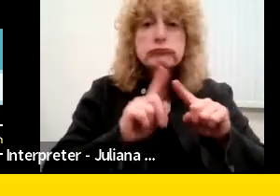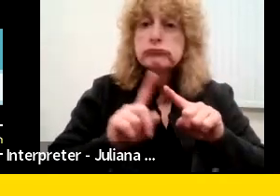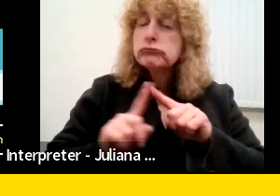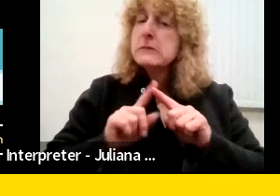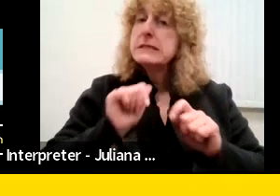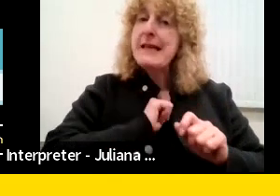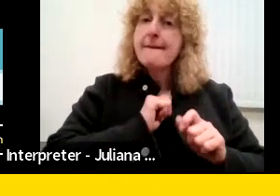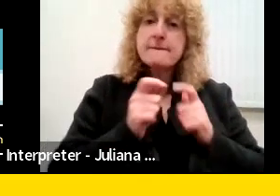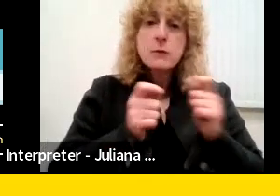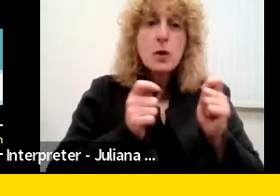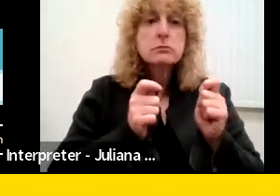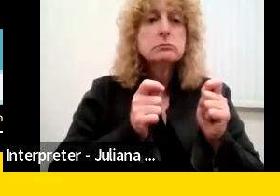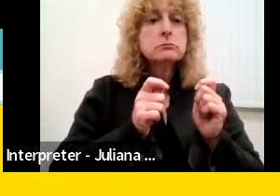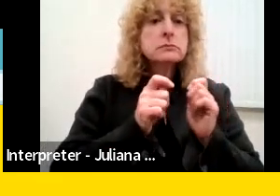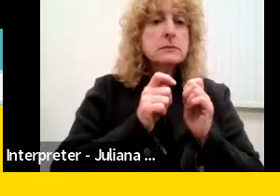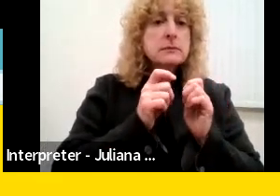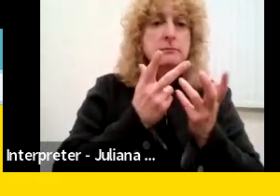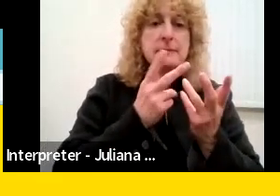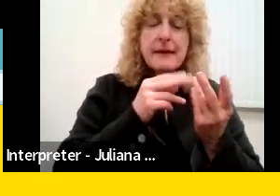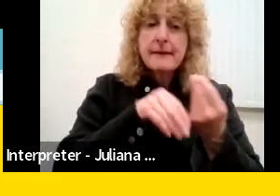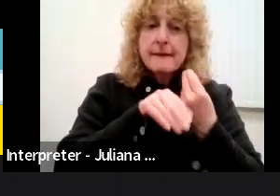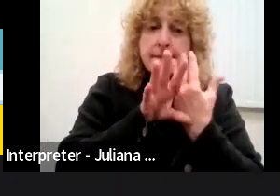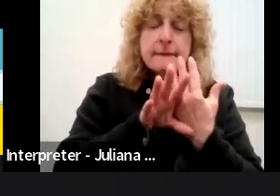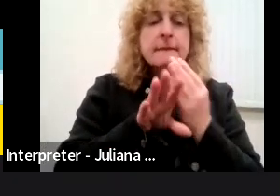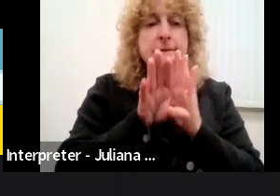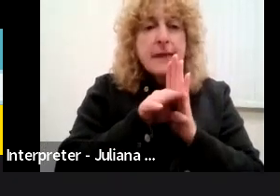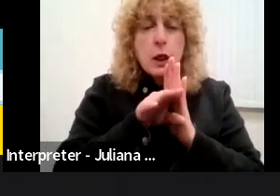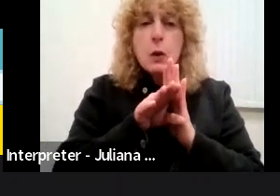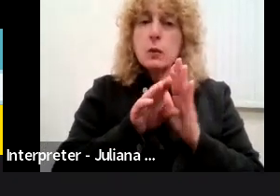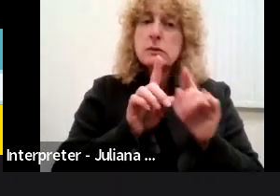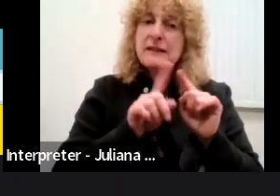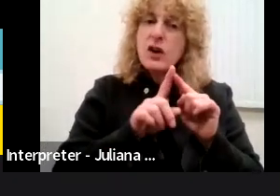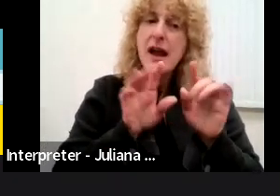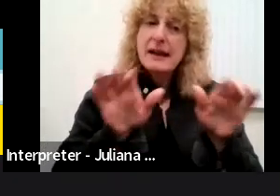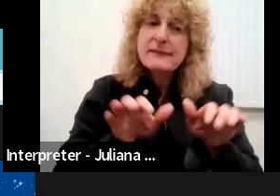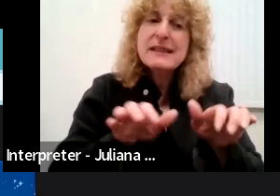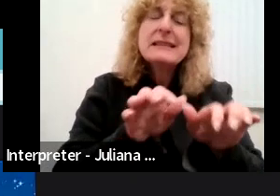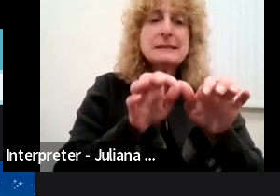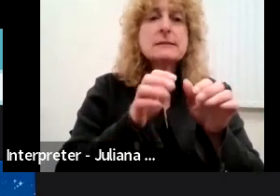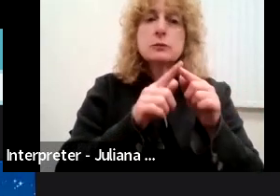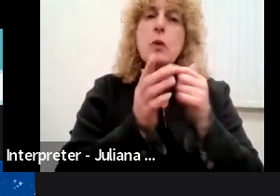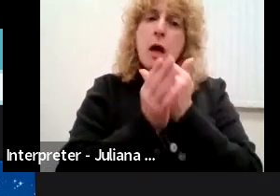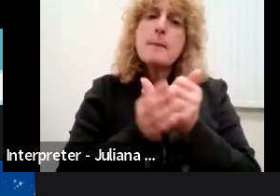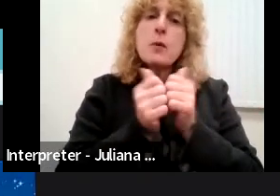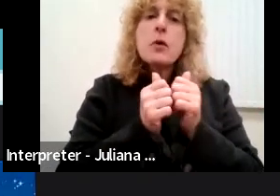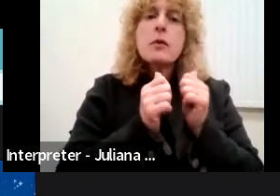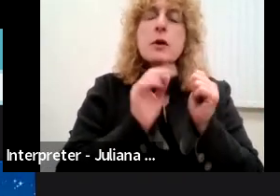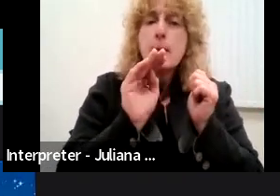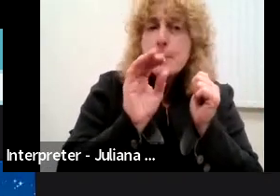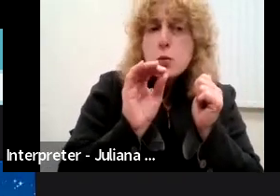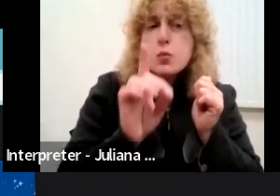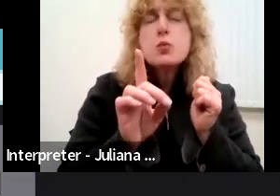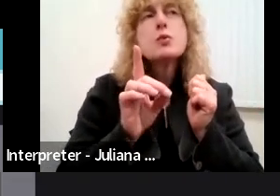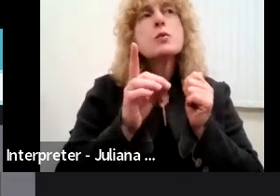self-regulation videos, activities, things to assist with mood and mindfulness,